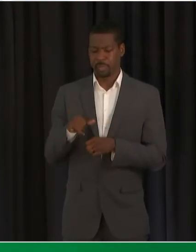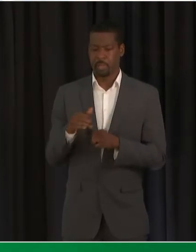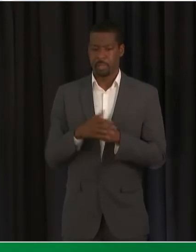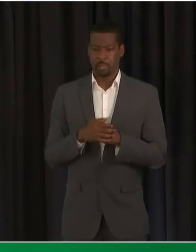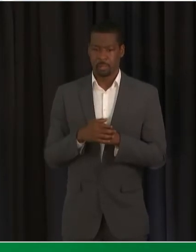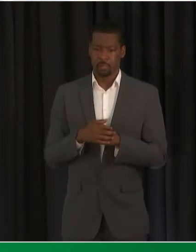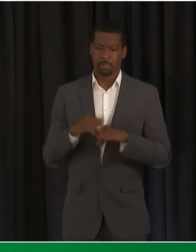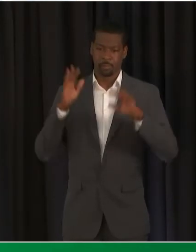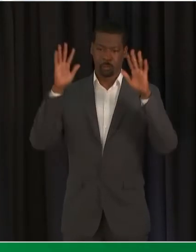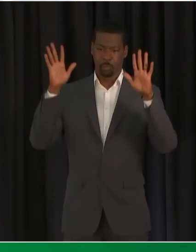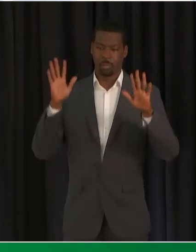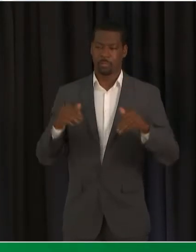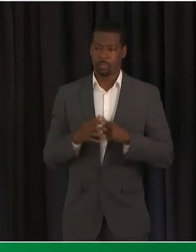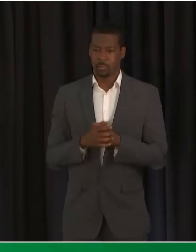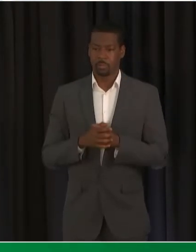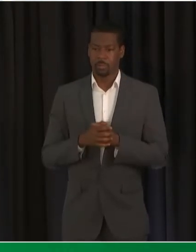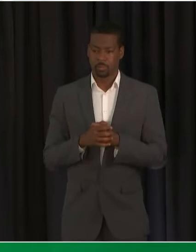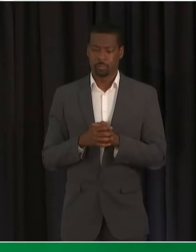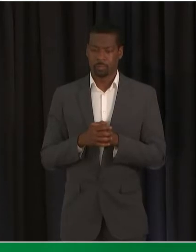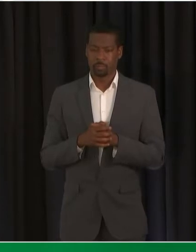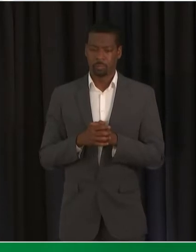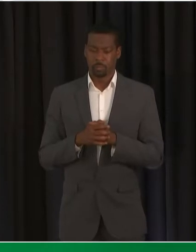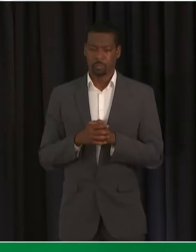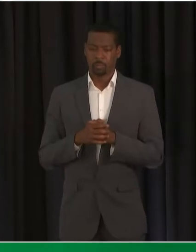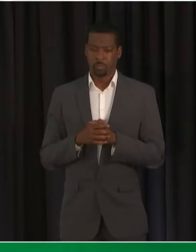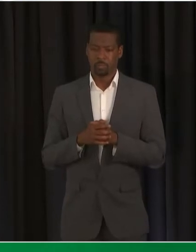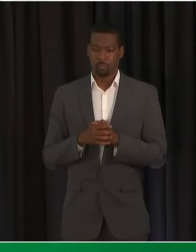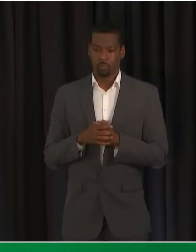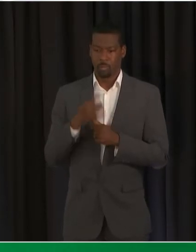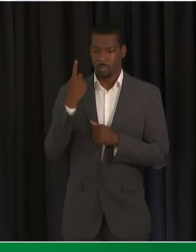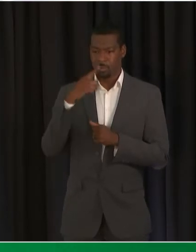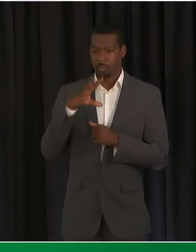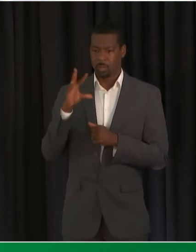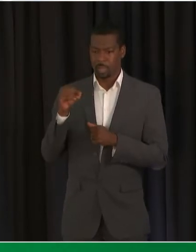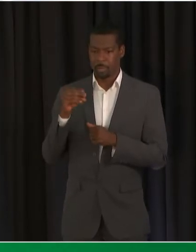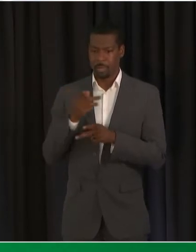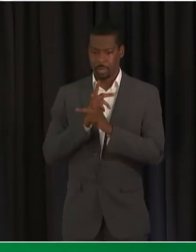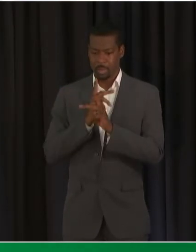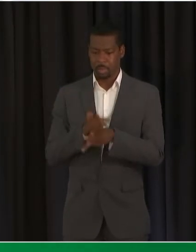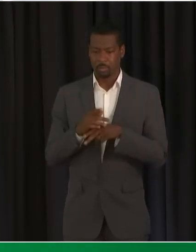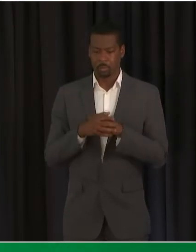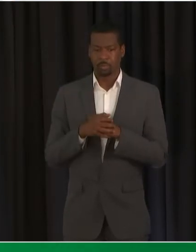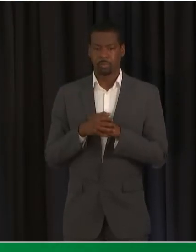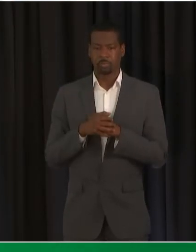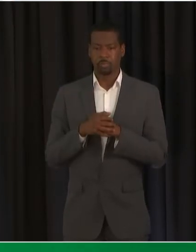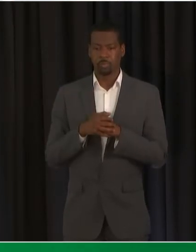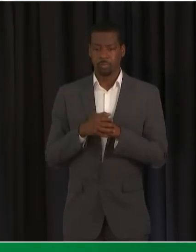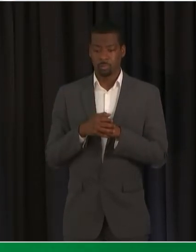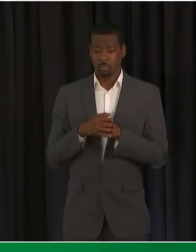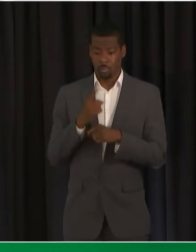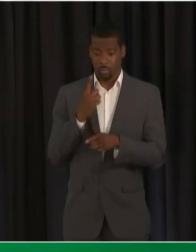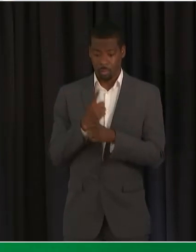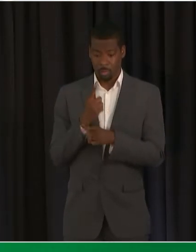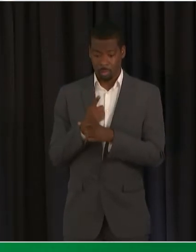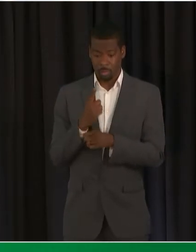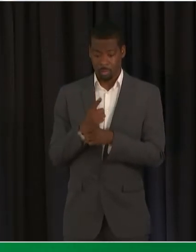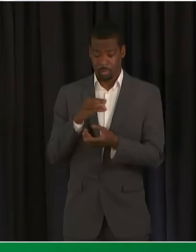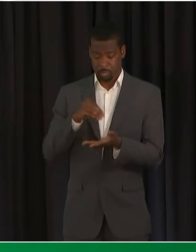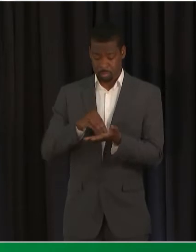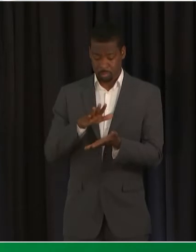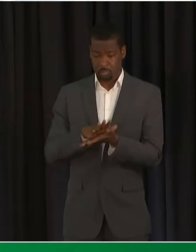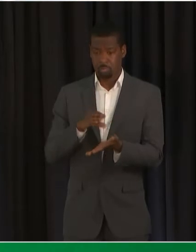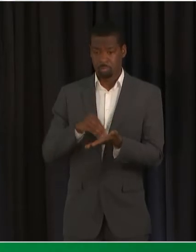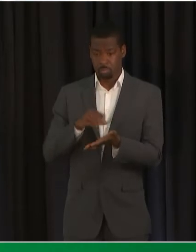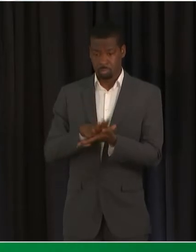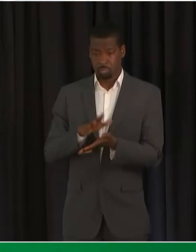loan. That is wonderful, and frankly, that is unheard of for a commercial loan. And yes, with the proper